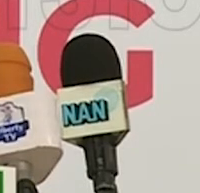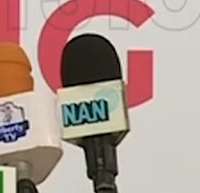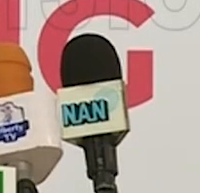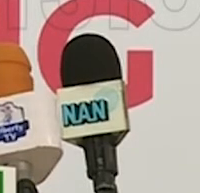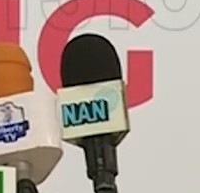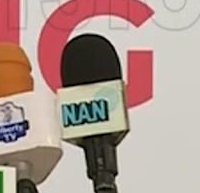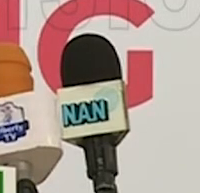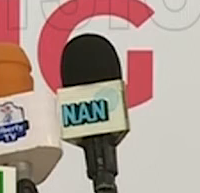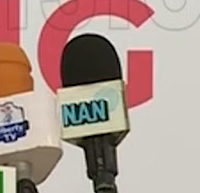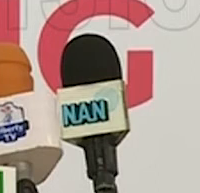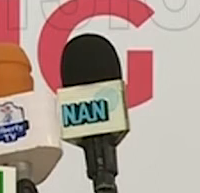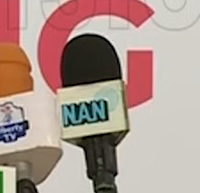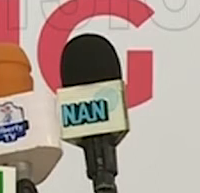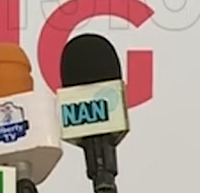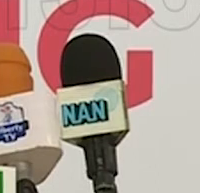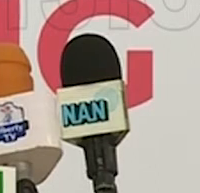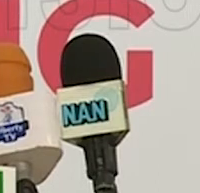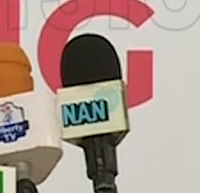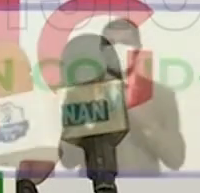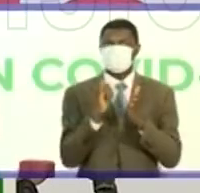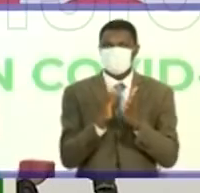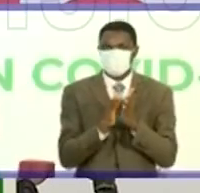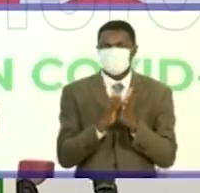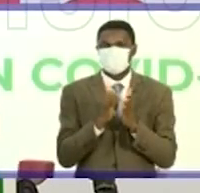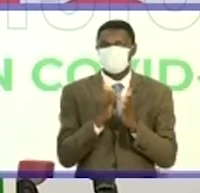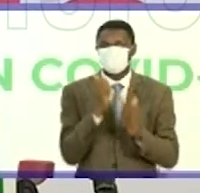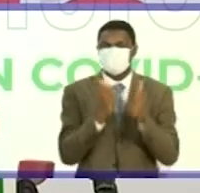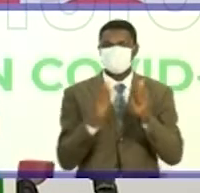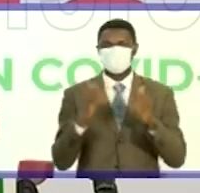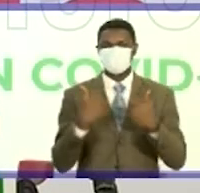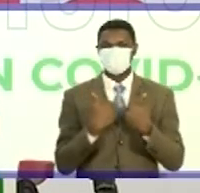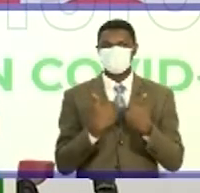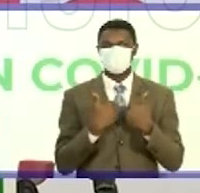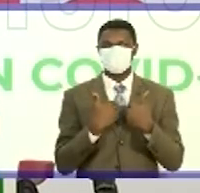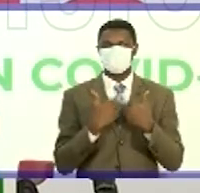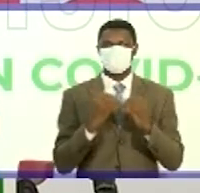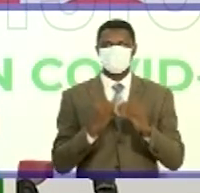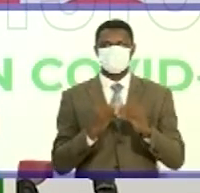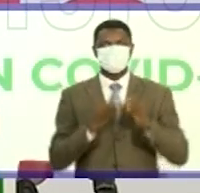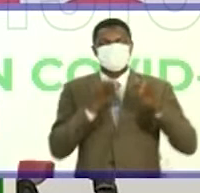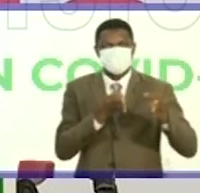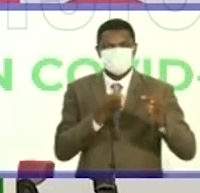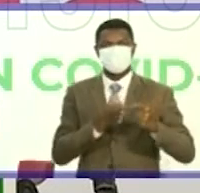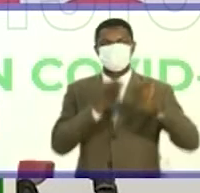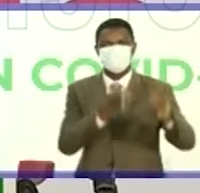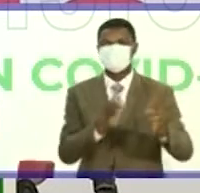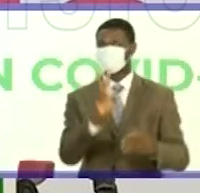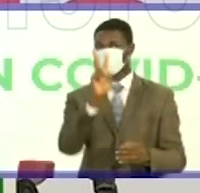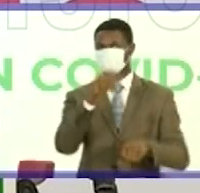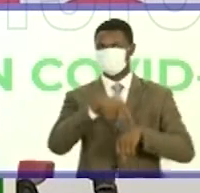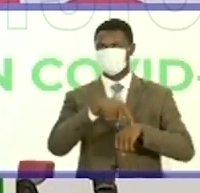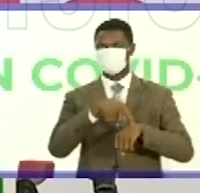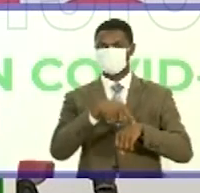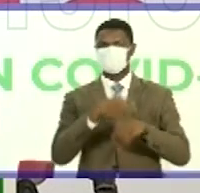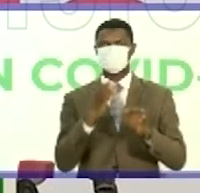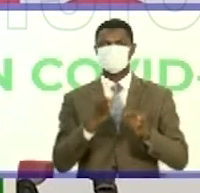eased lockdown, which has witnessed 2 extensions. These extensions were necessitated